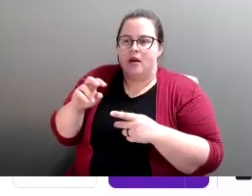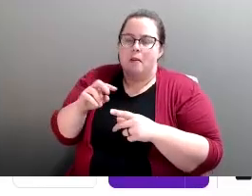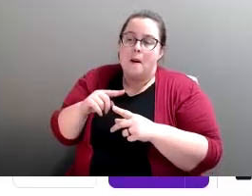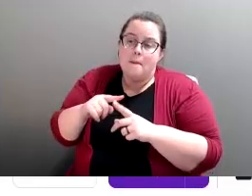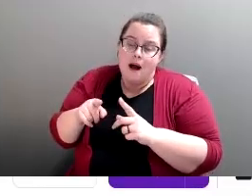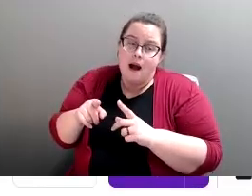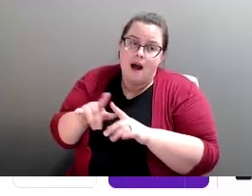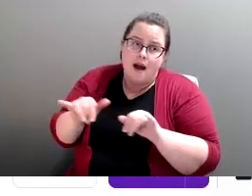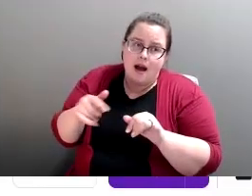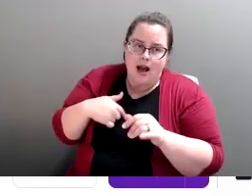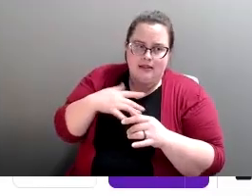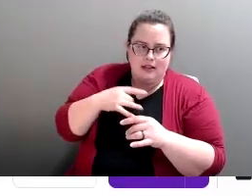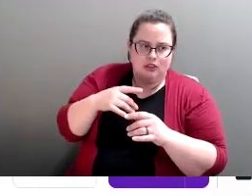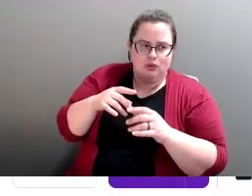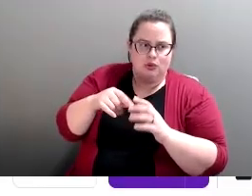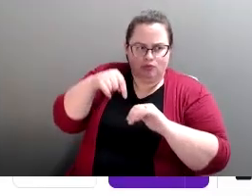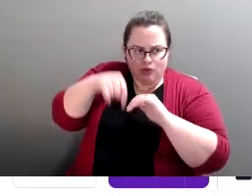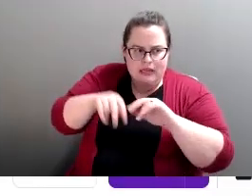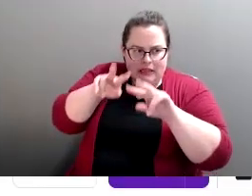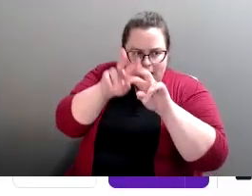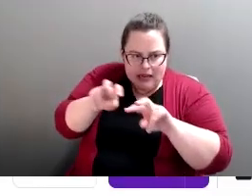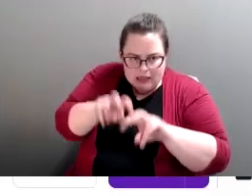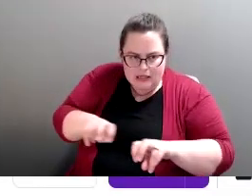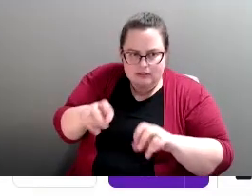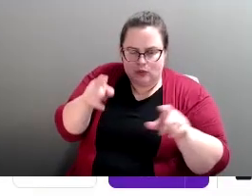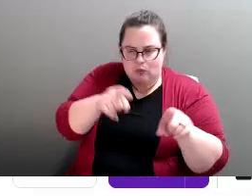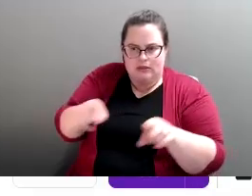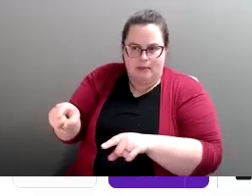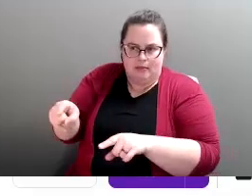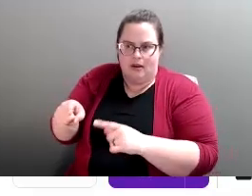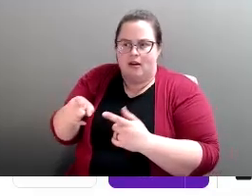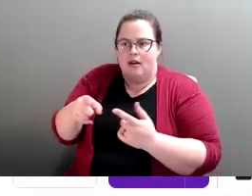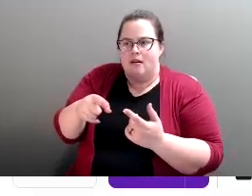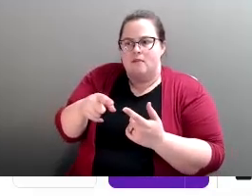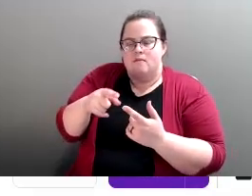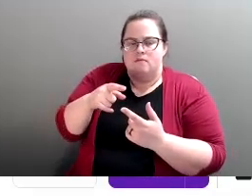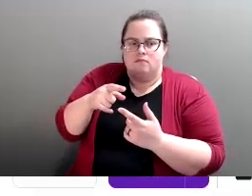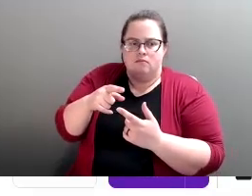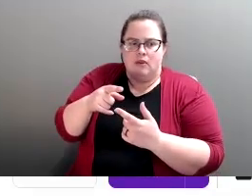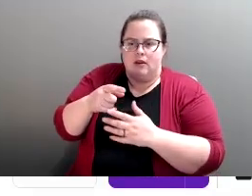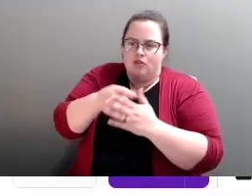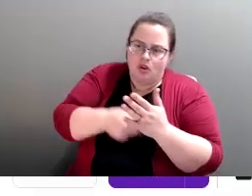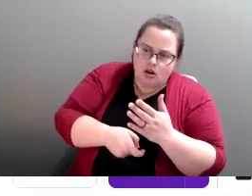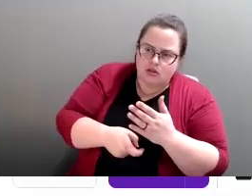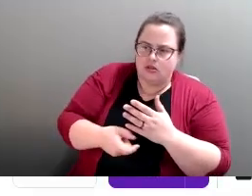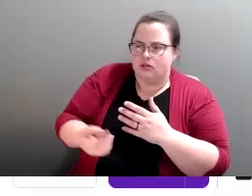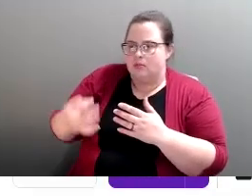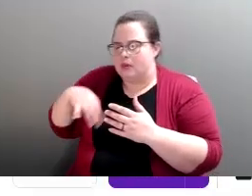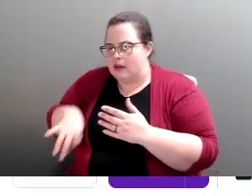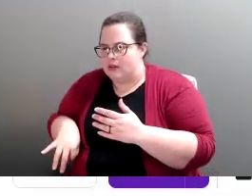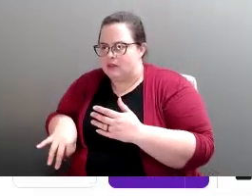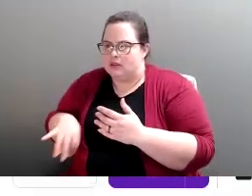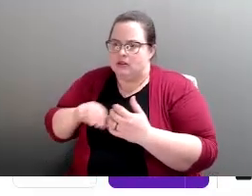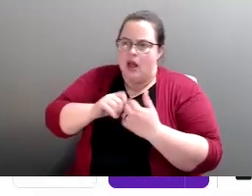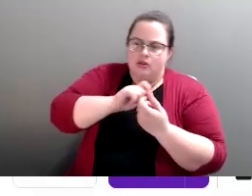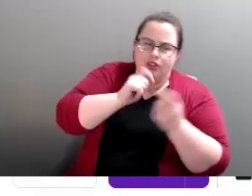criticize, like critically Mhm. analyze, what's happening, and what are the costs, the benefits, how is it going to change society?